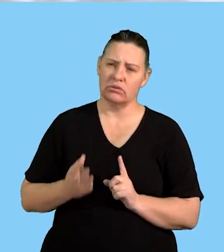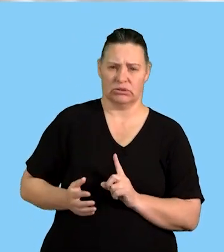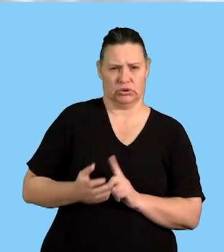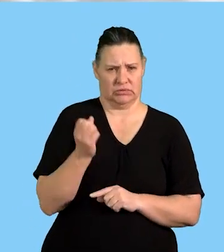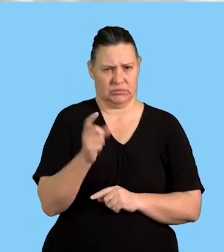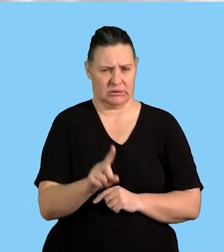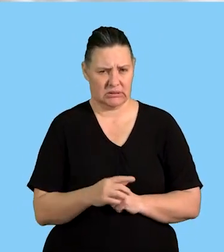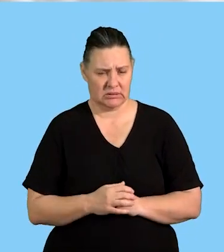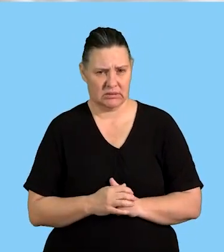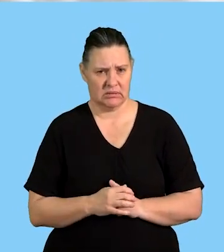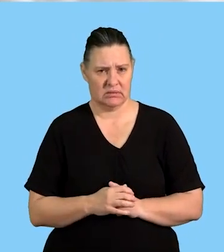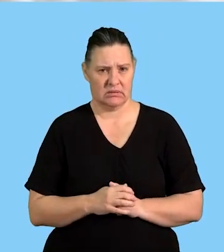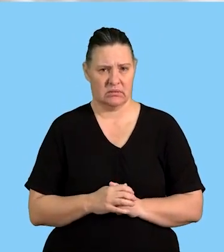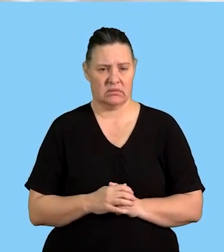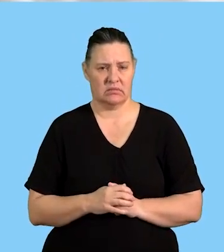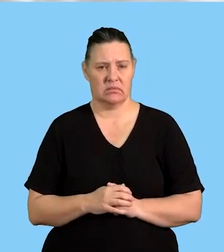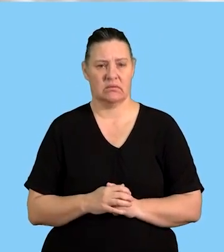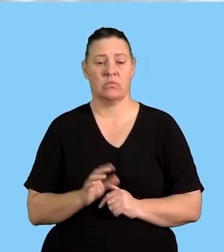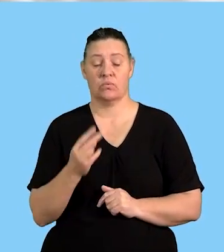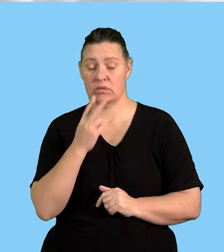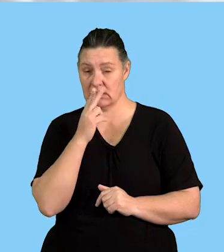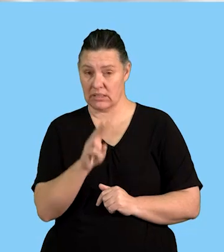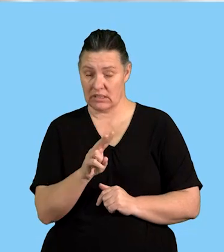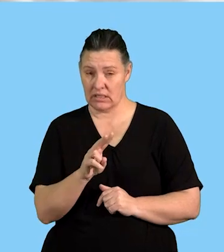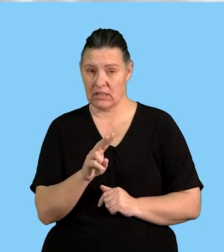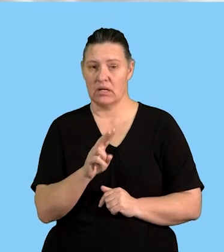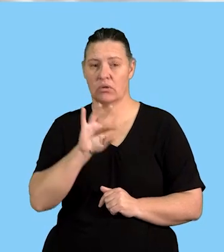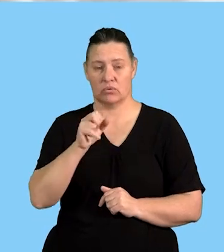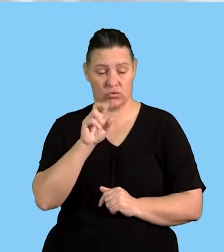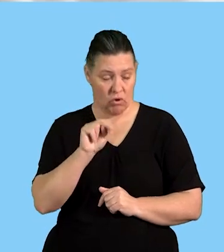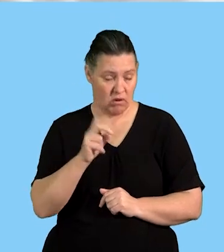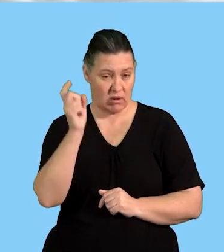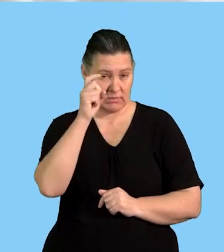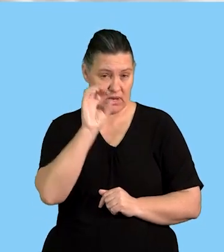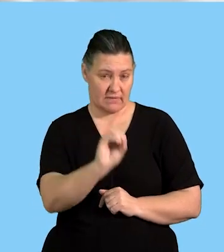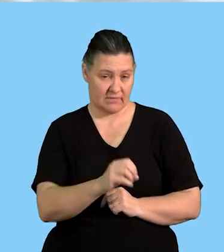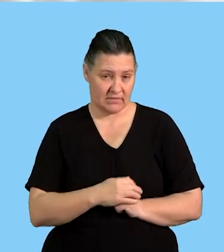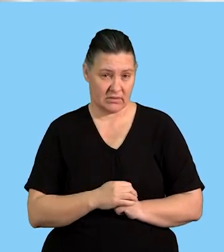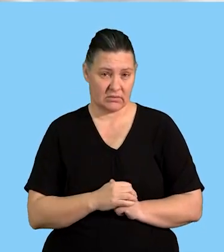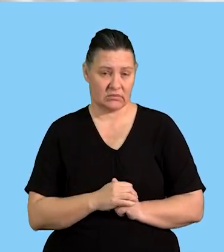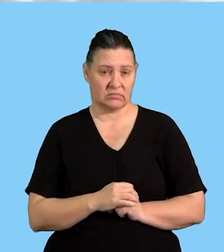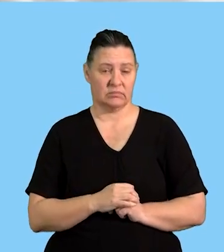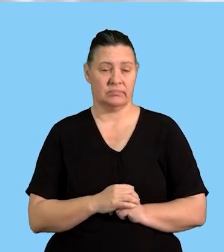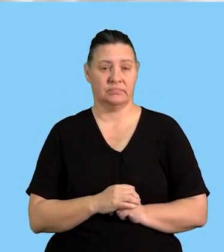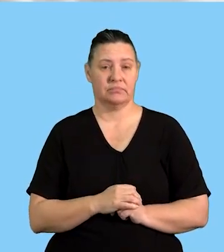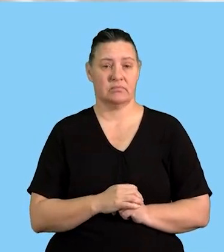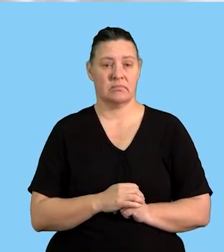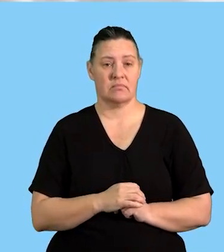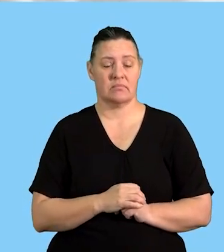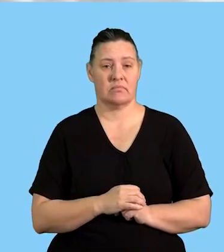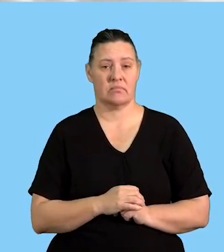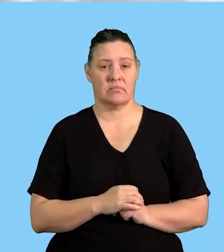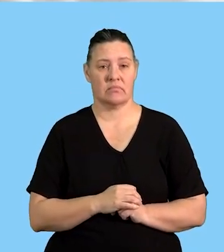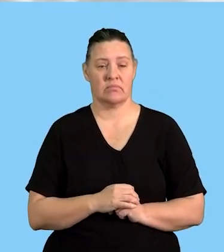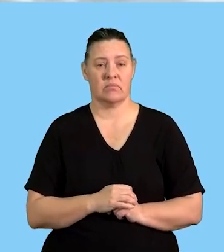to achieve? What we are seeing is that John is being smart. That's one thing we are seeing. And